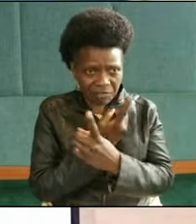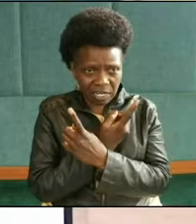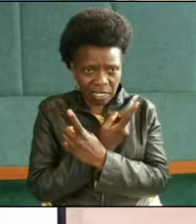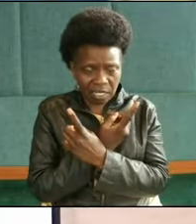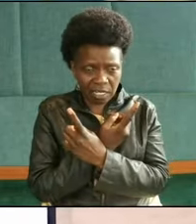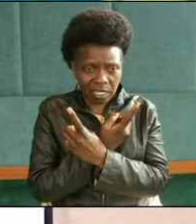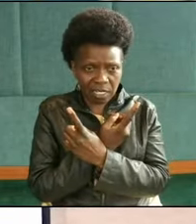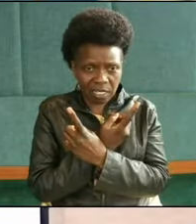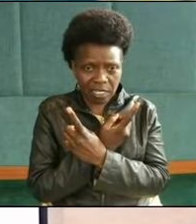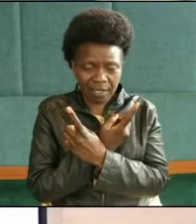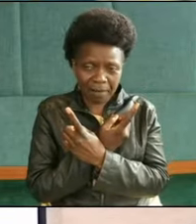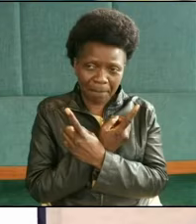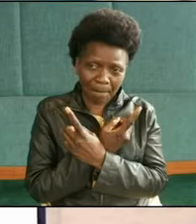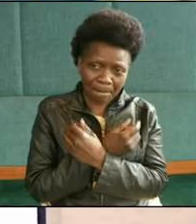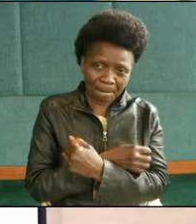in different degrees.